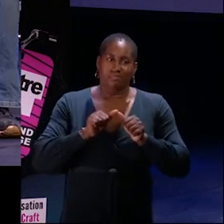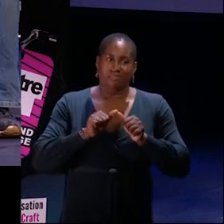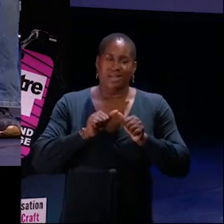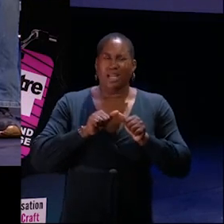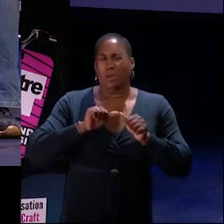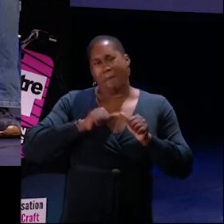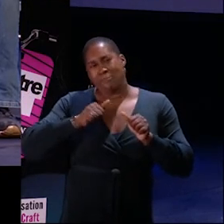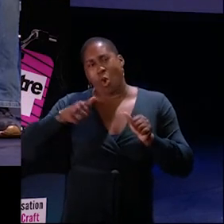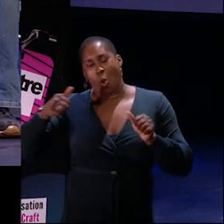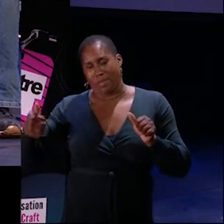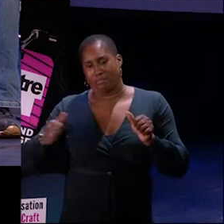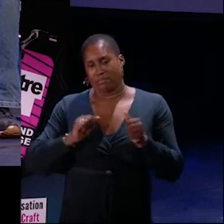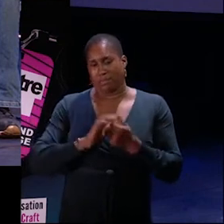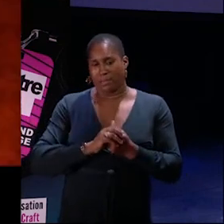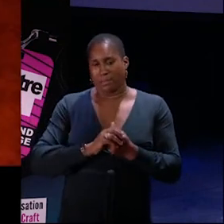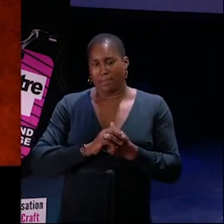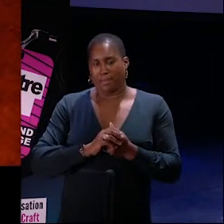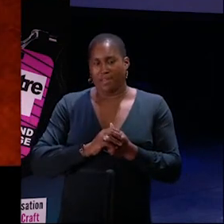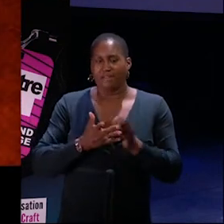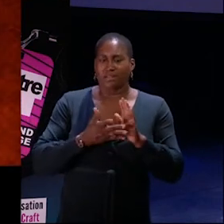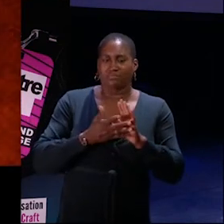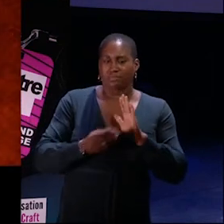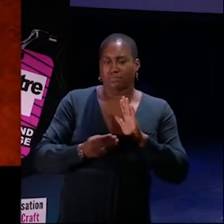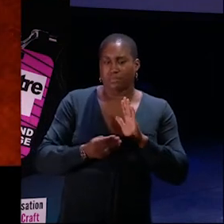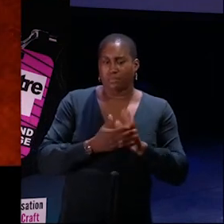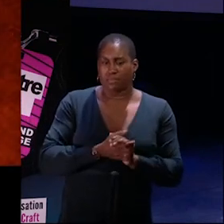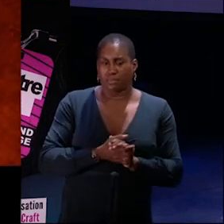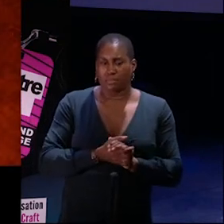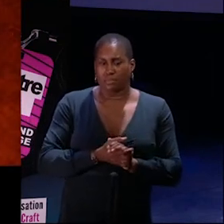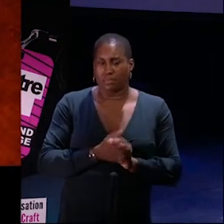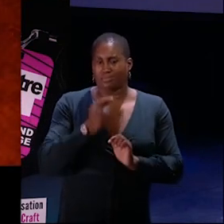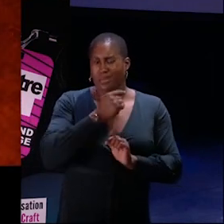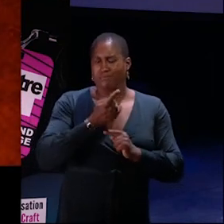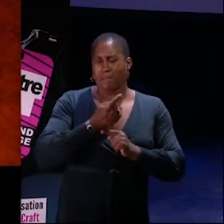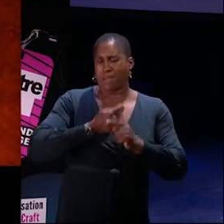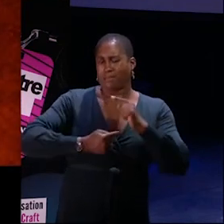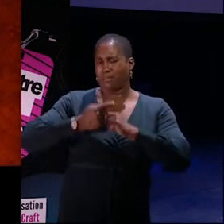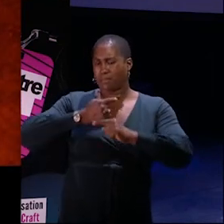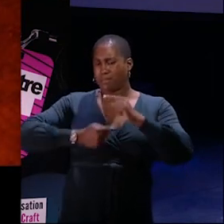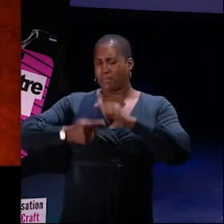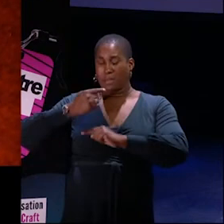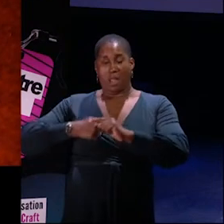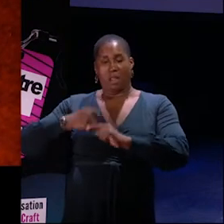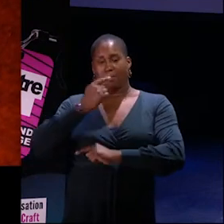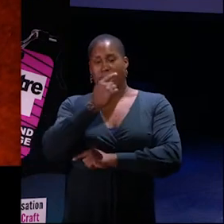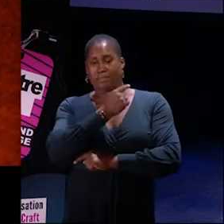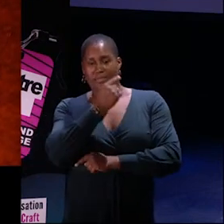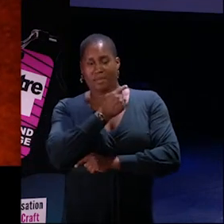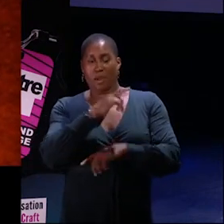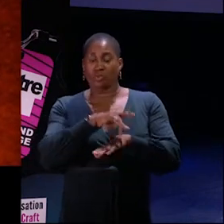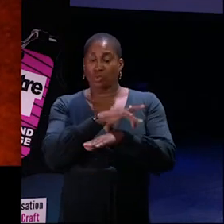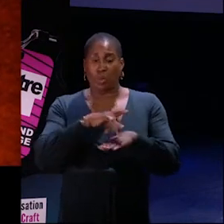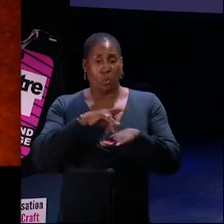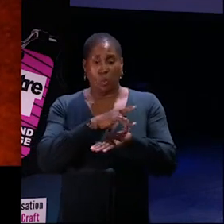just to remind me to say that. This was Oil at the Almeida, again, quite a long time ago now, but I found that a really powerful show in sort of making me think